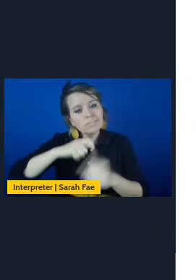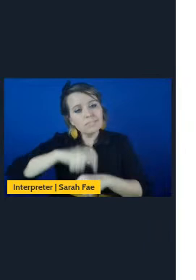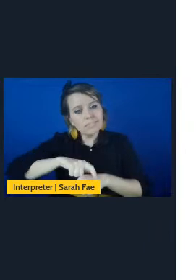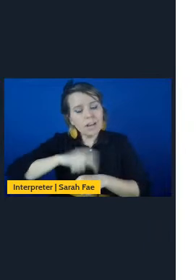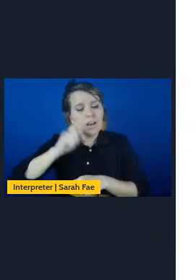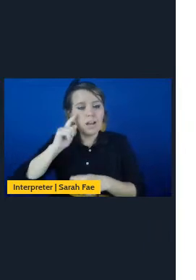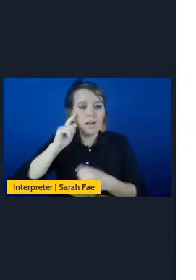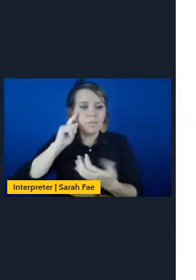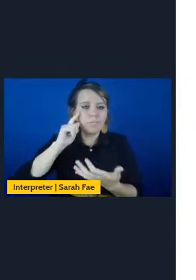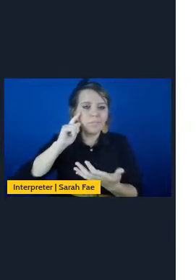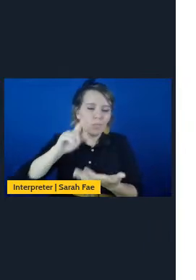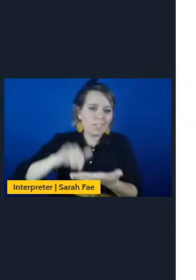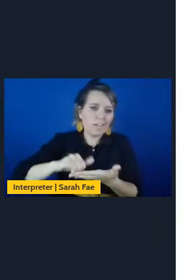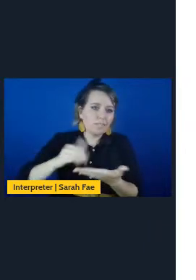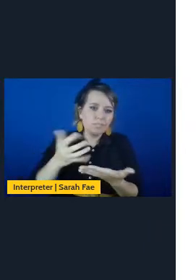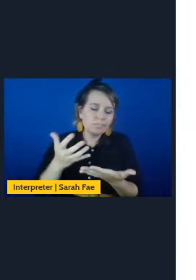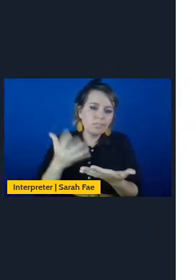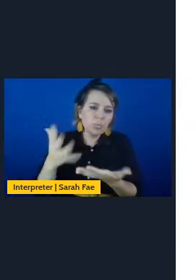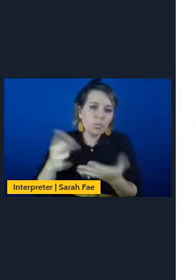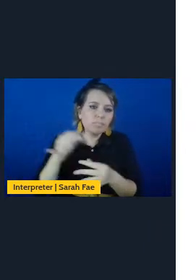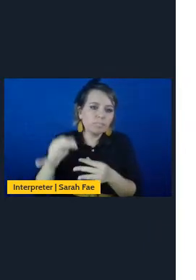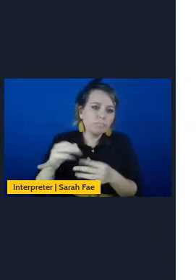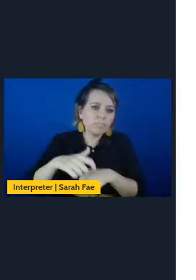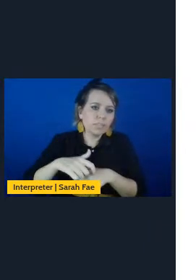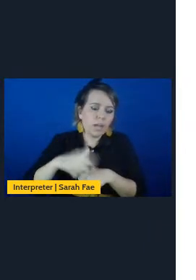pipeline each time you create new branch.